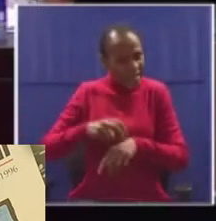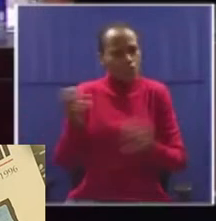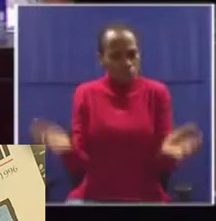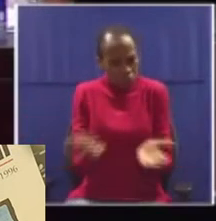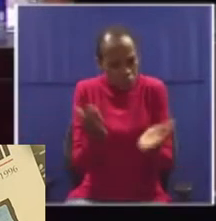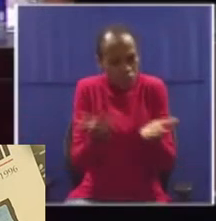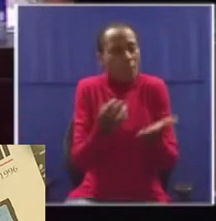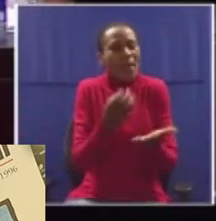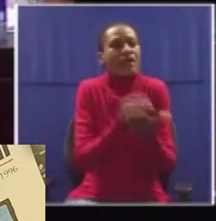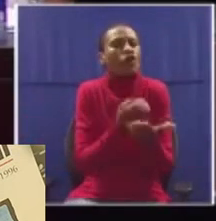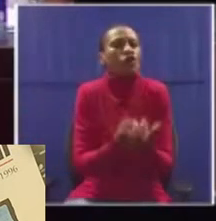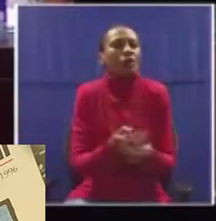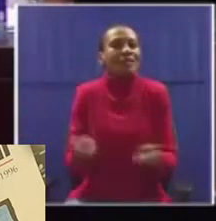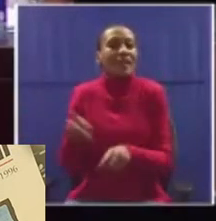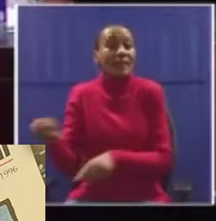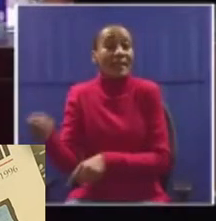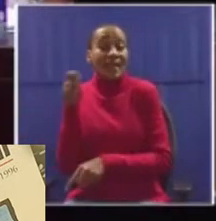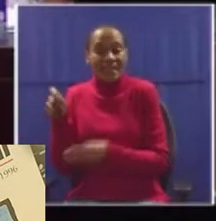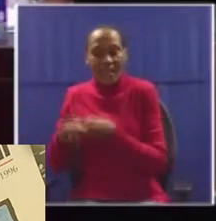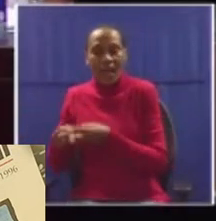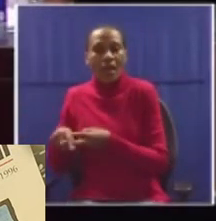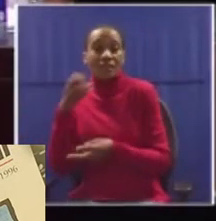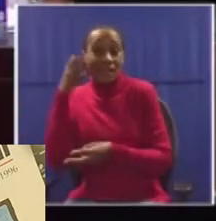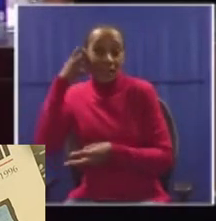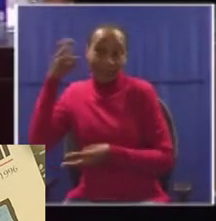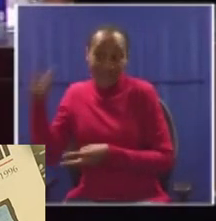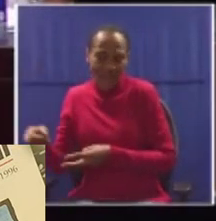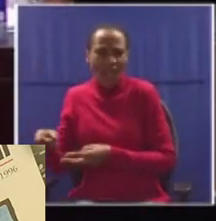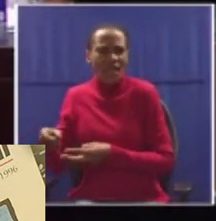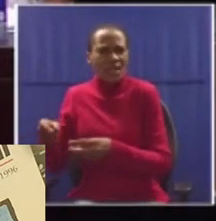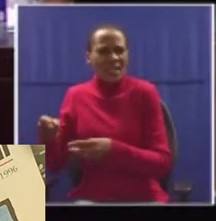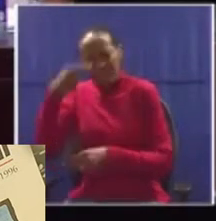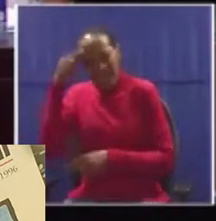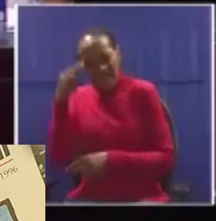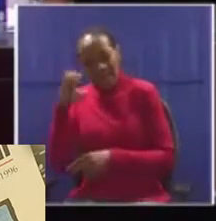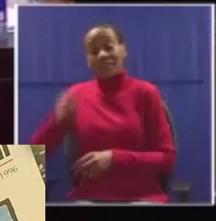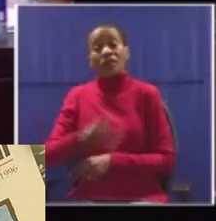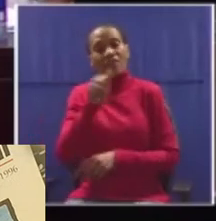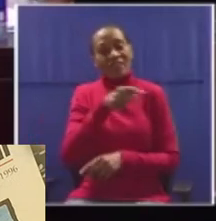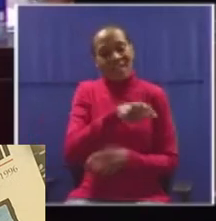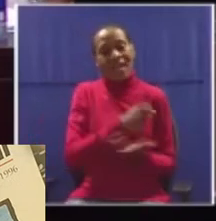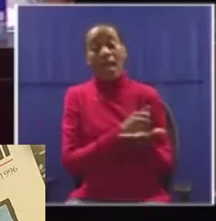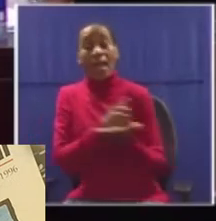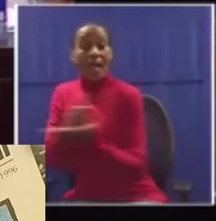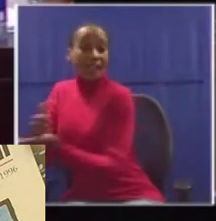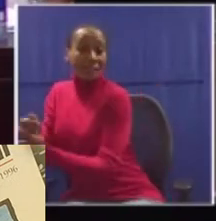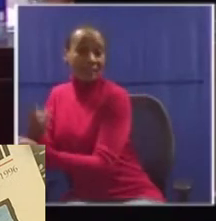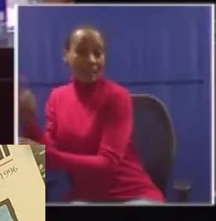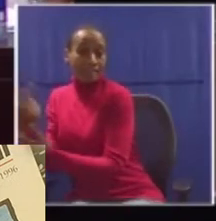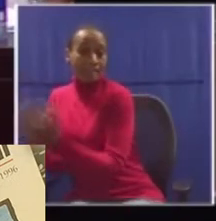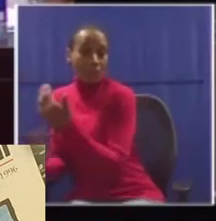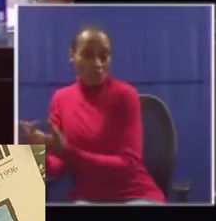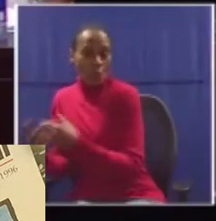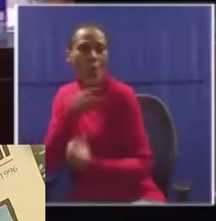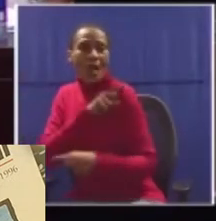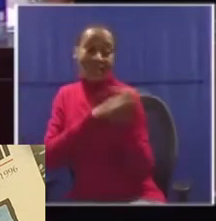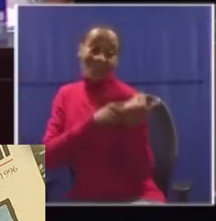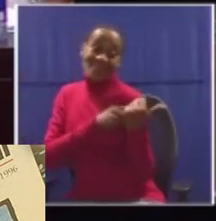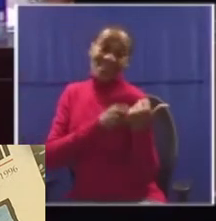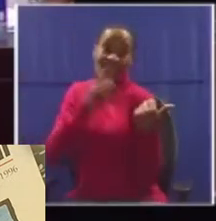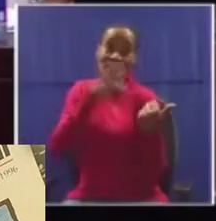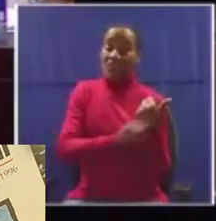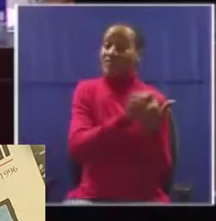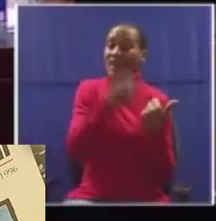Kenya and Zambia have overtaken South Africa as more viable investment destinations because they are better governed gray